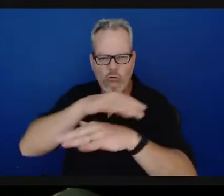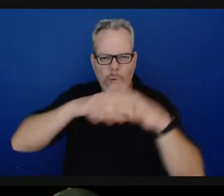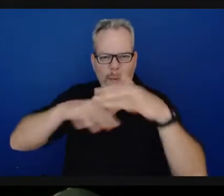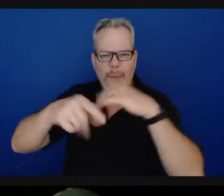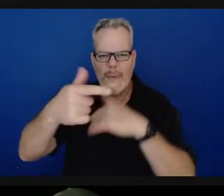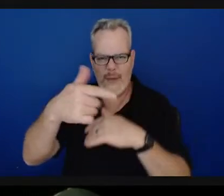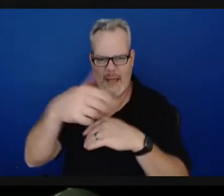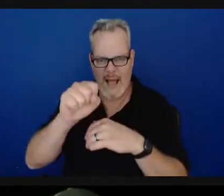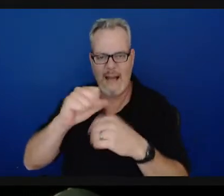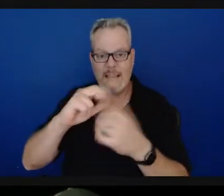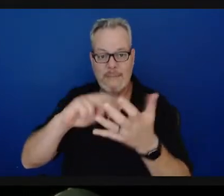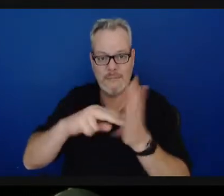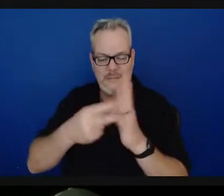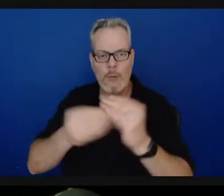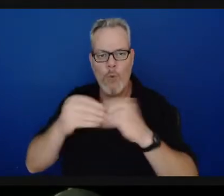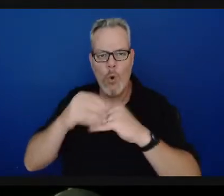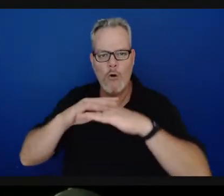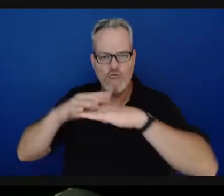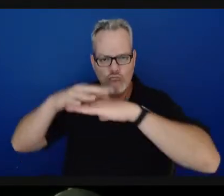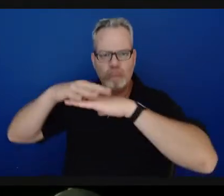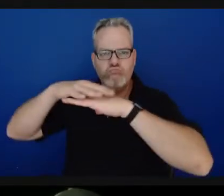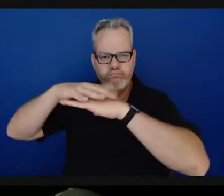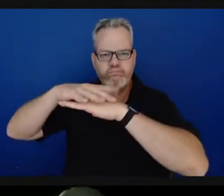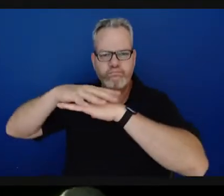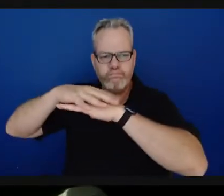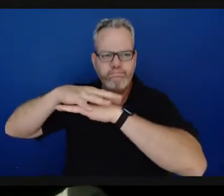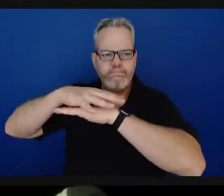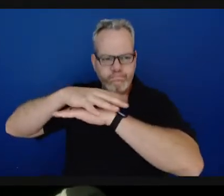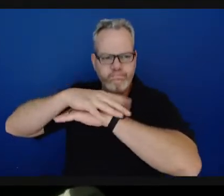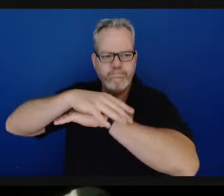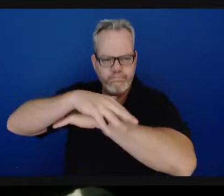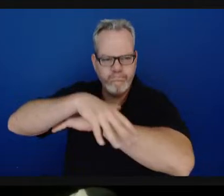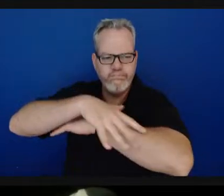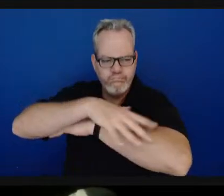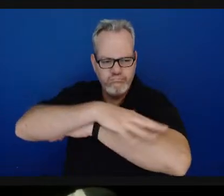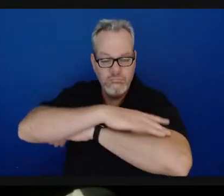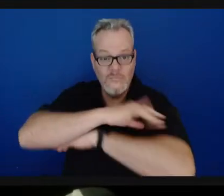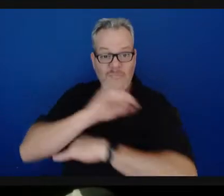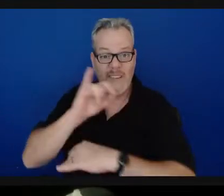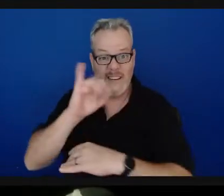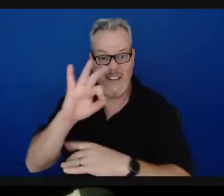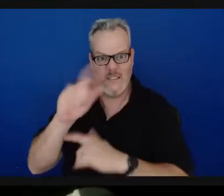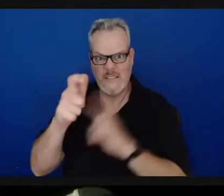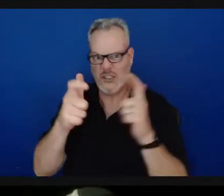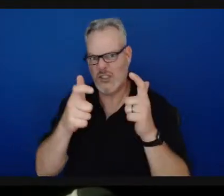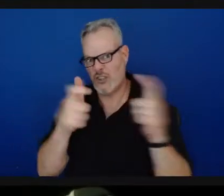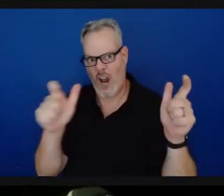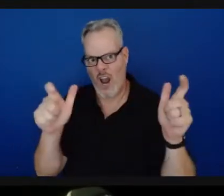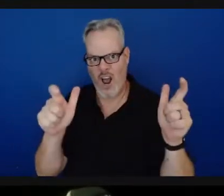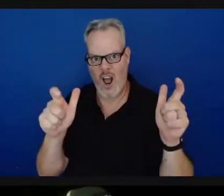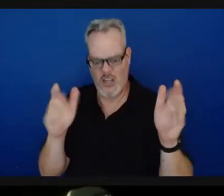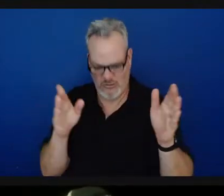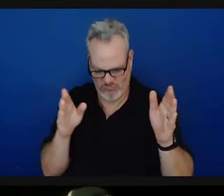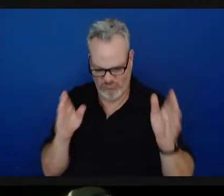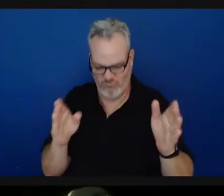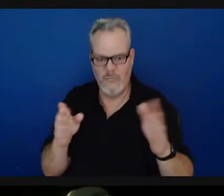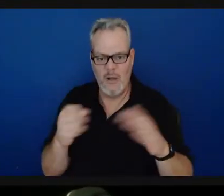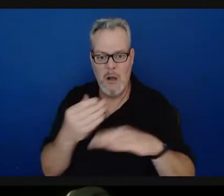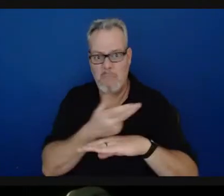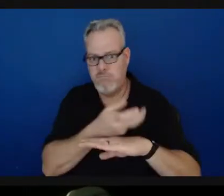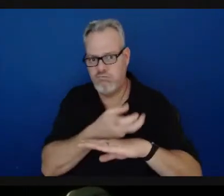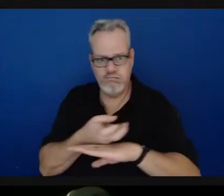and that means that it can actually, if it's a big enough piece that's sliding into this lava flow, it can become a little